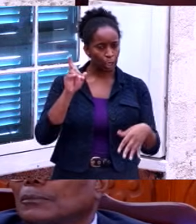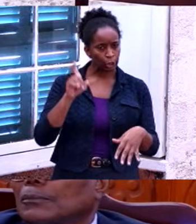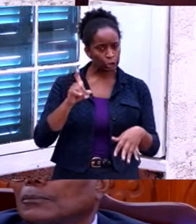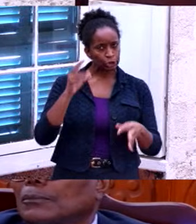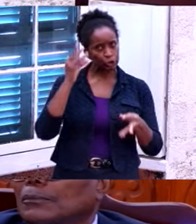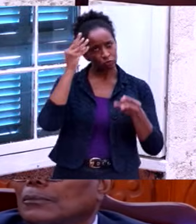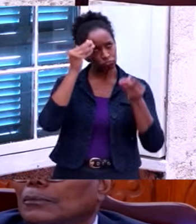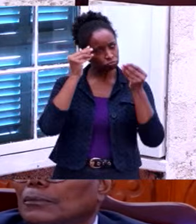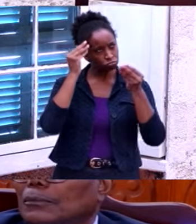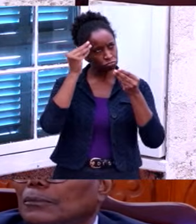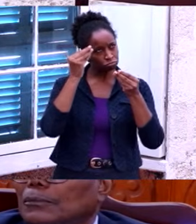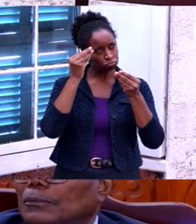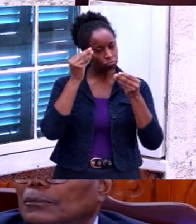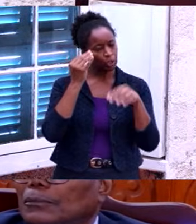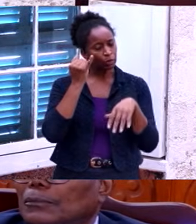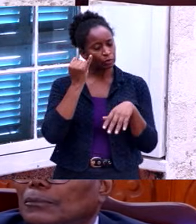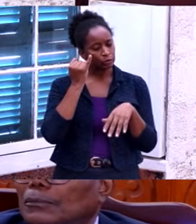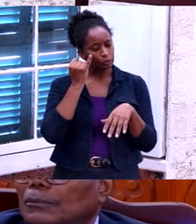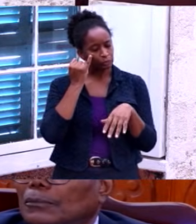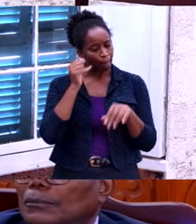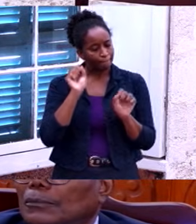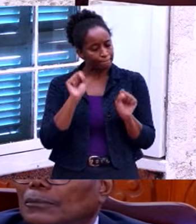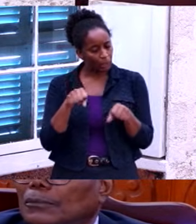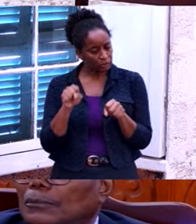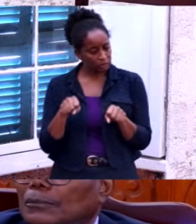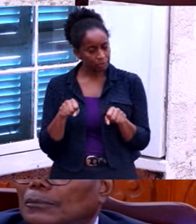independent senator can be moved.